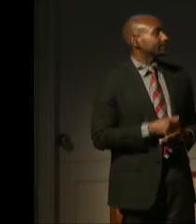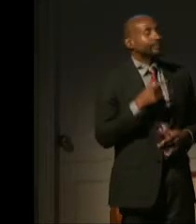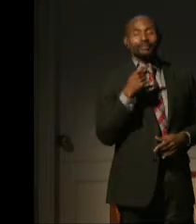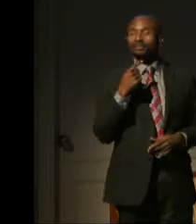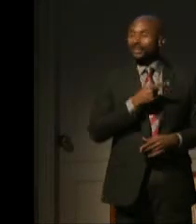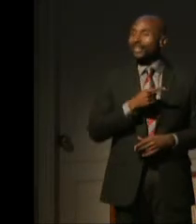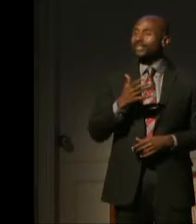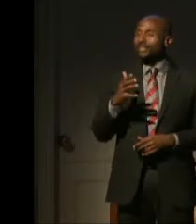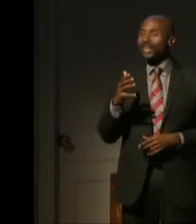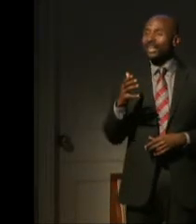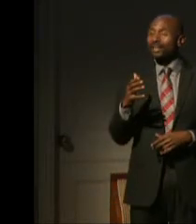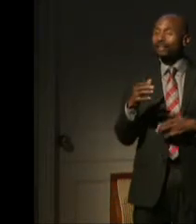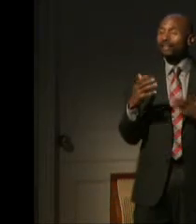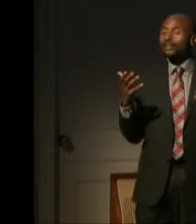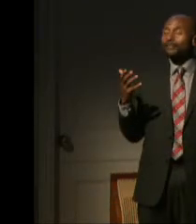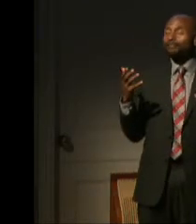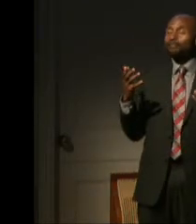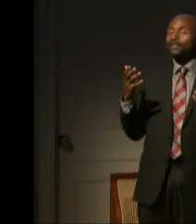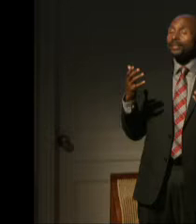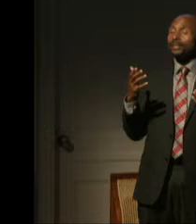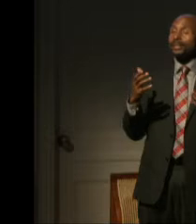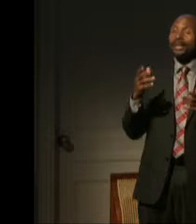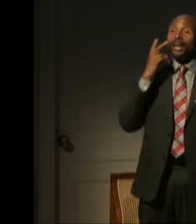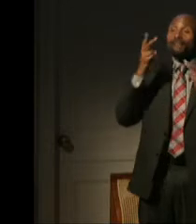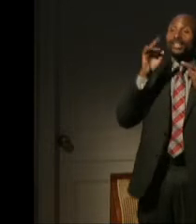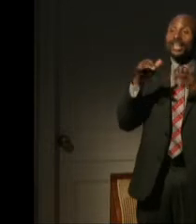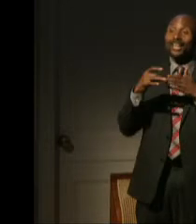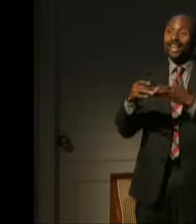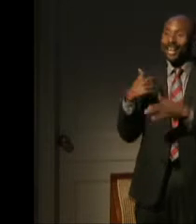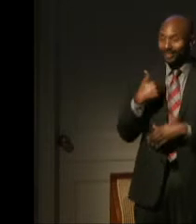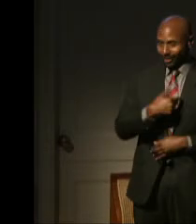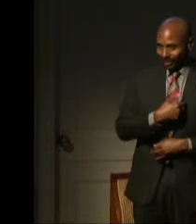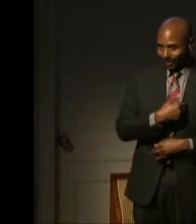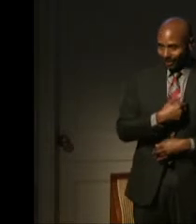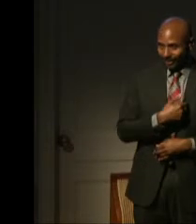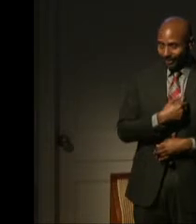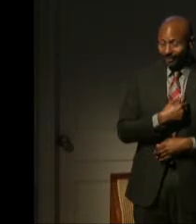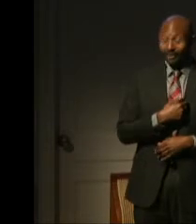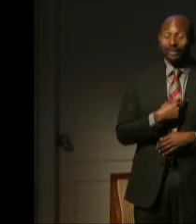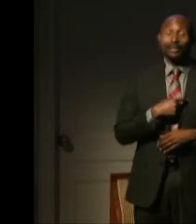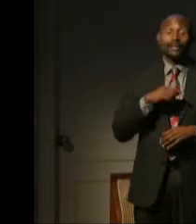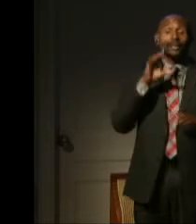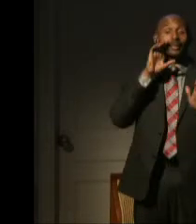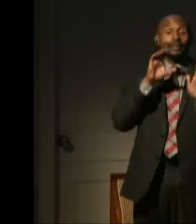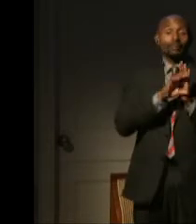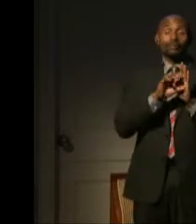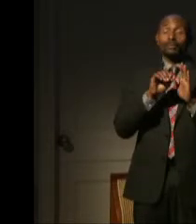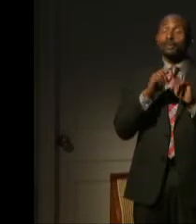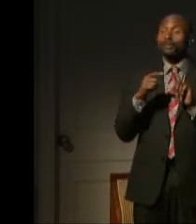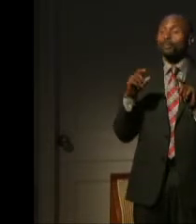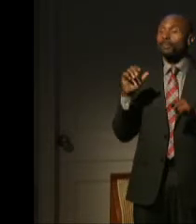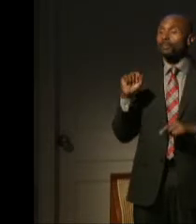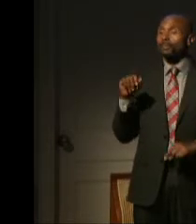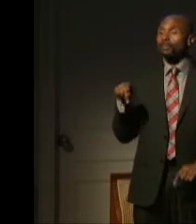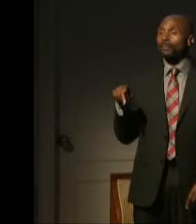a kind of a guiding vision for us. This is a photograph by Spencer